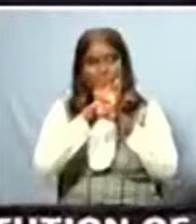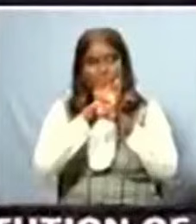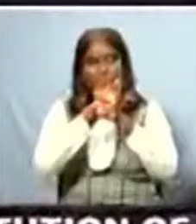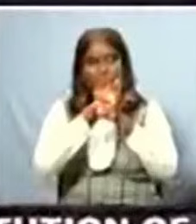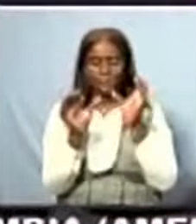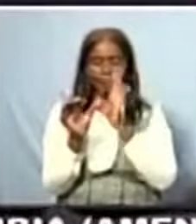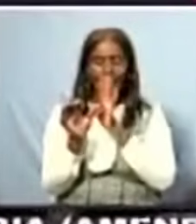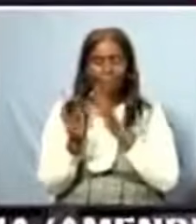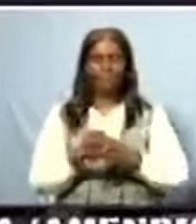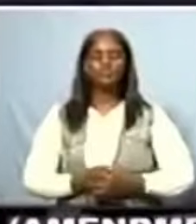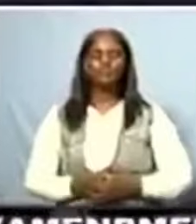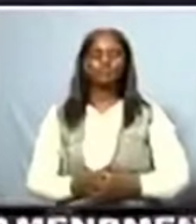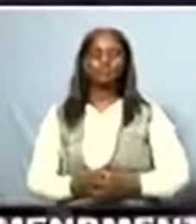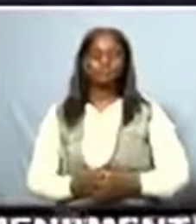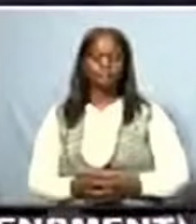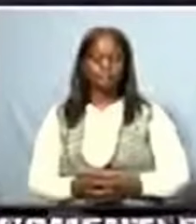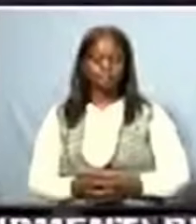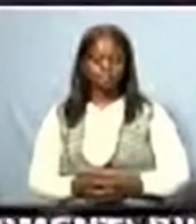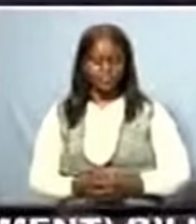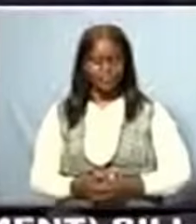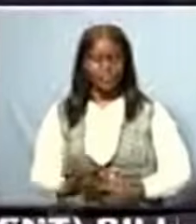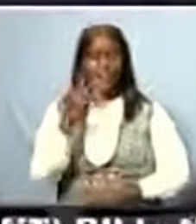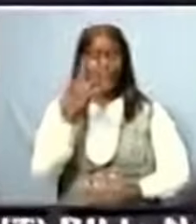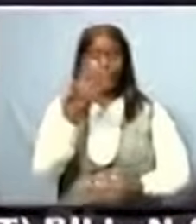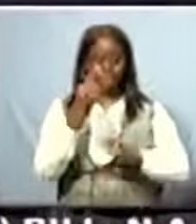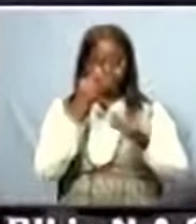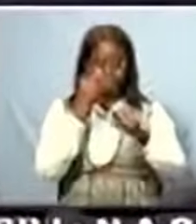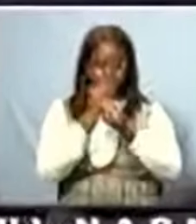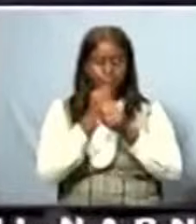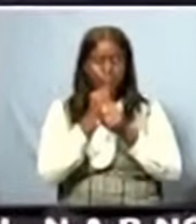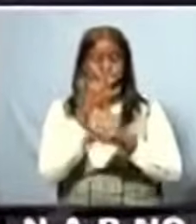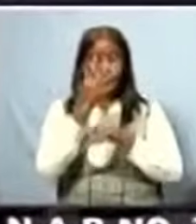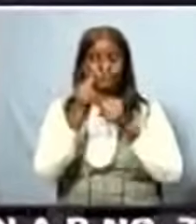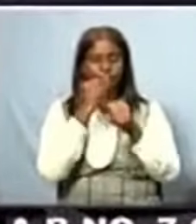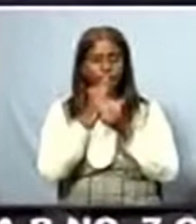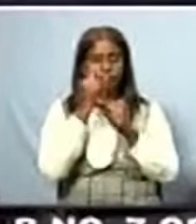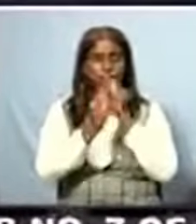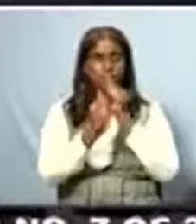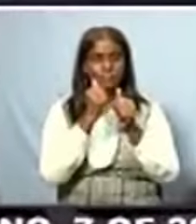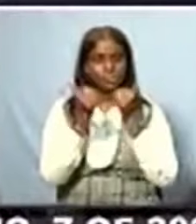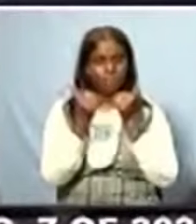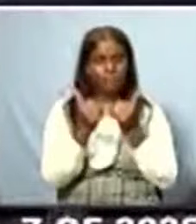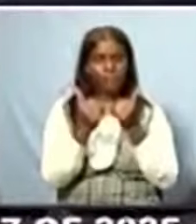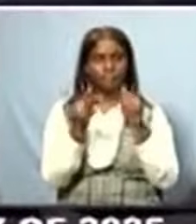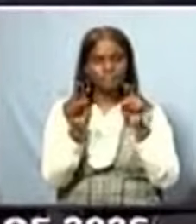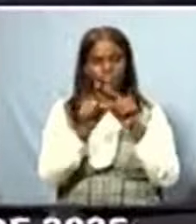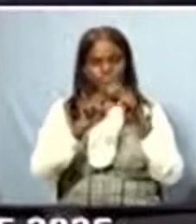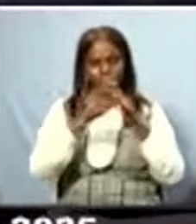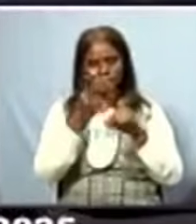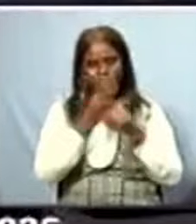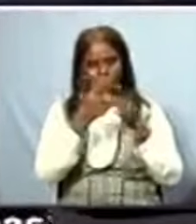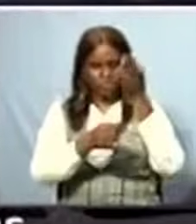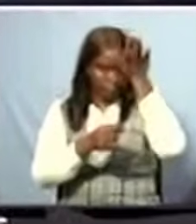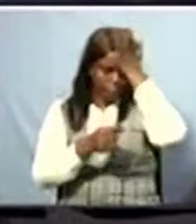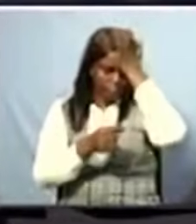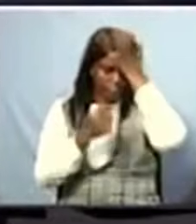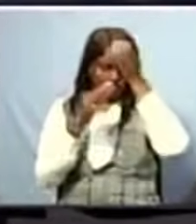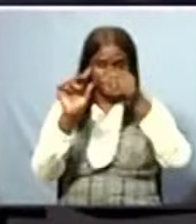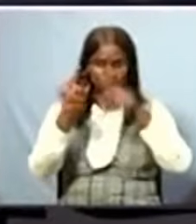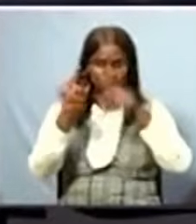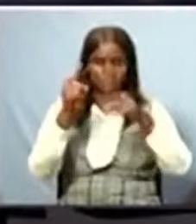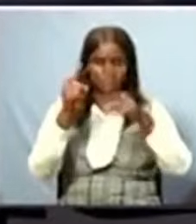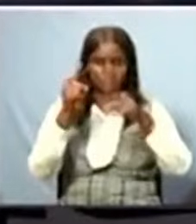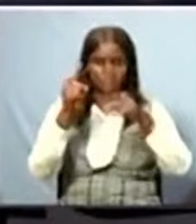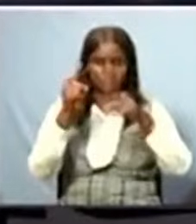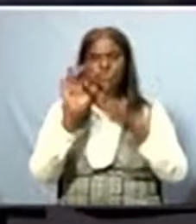council. It's 5 years, which commences from the date of the first sitting